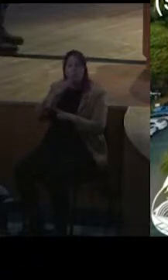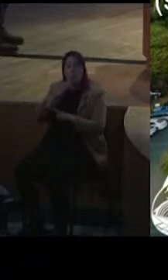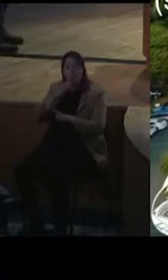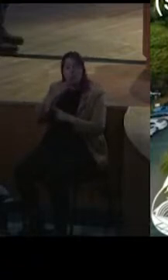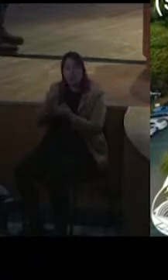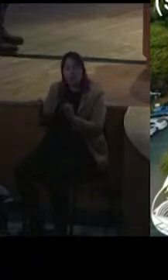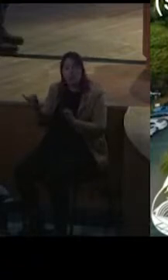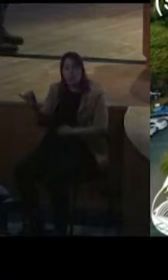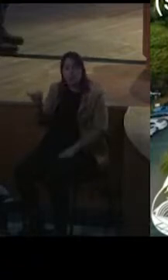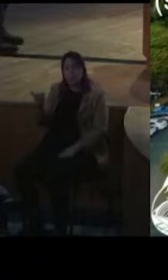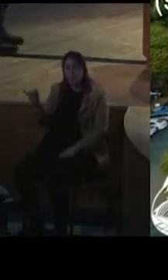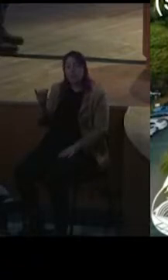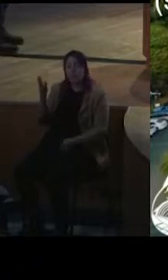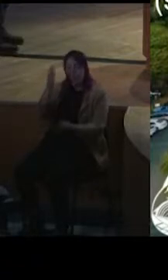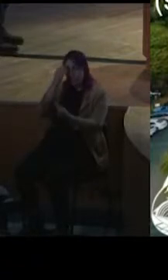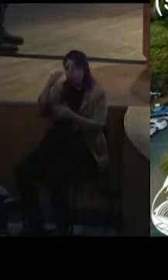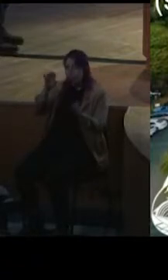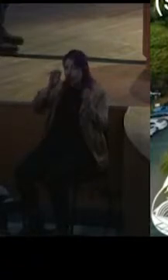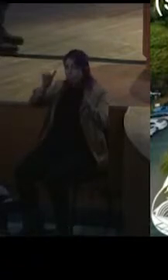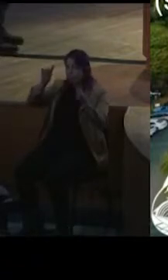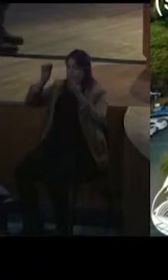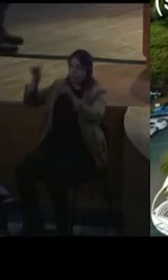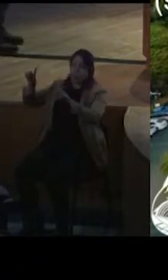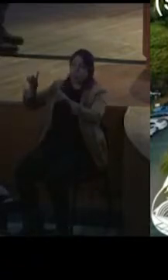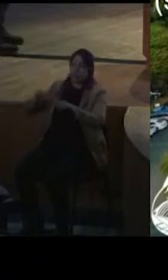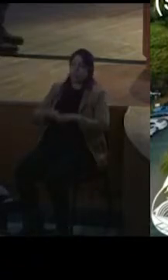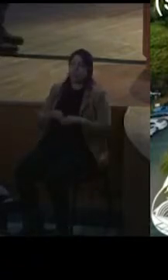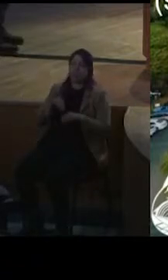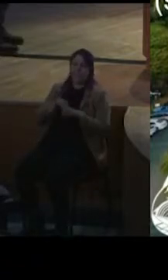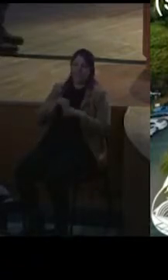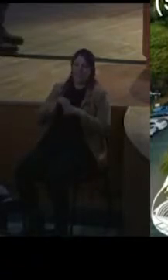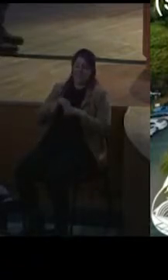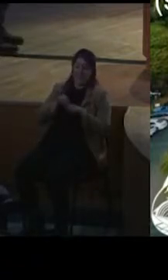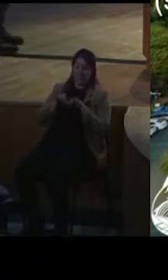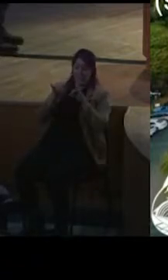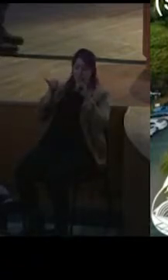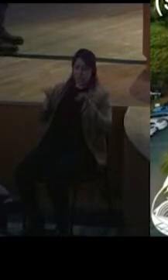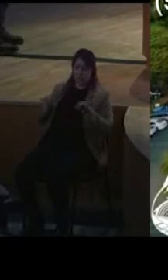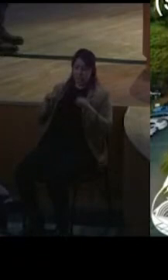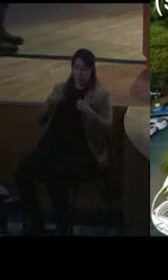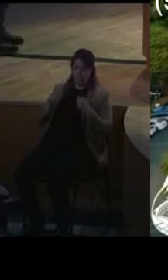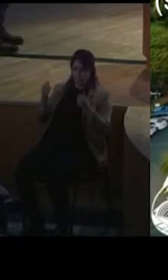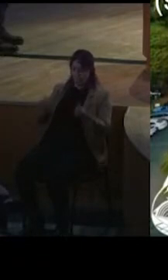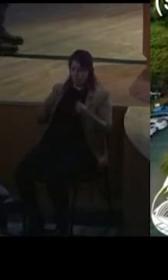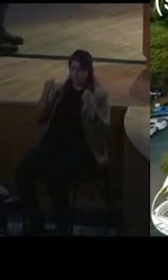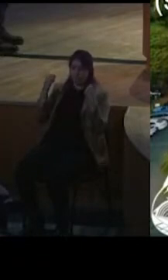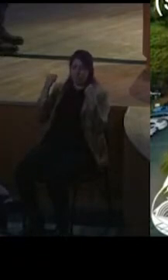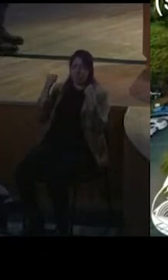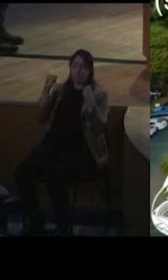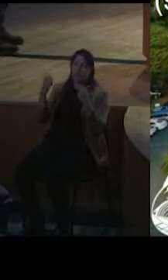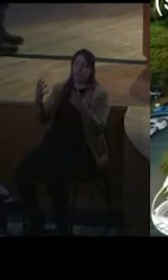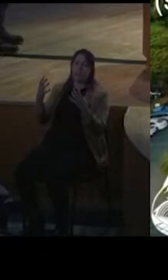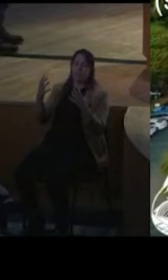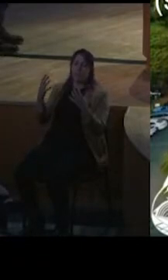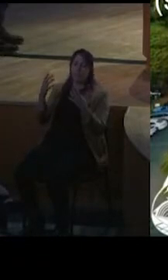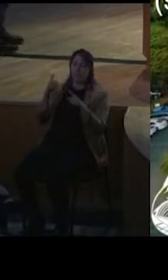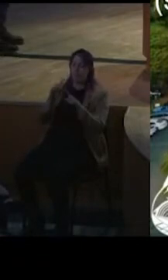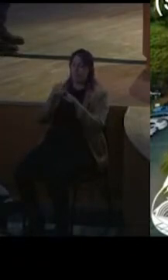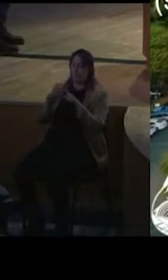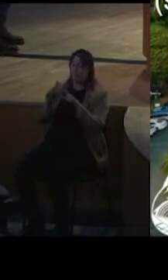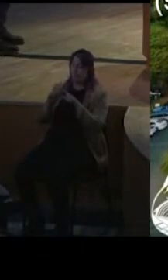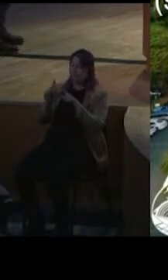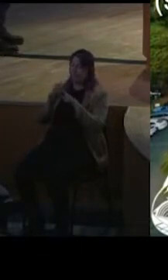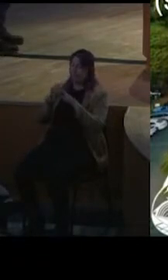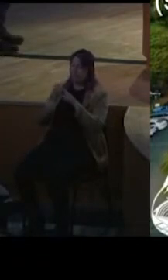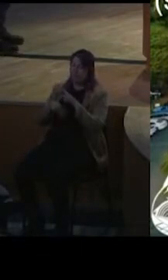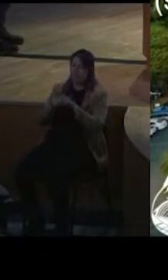like to preach with our people. Yeah, because within these systems, there are so many different pieces of this